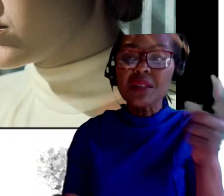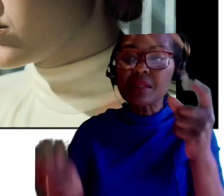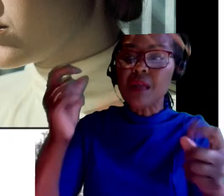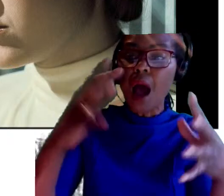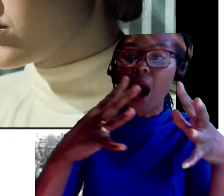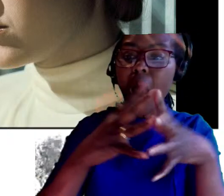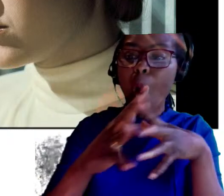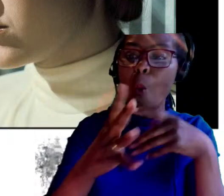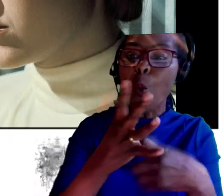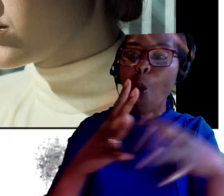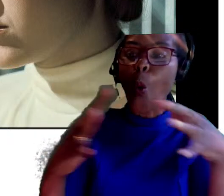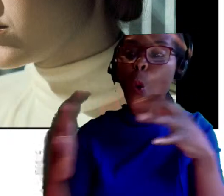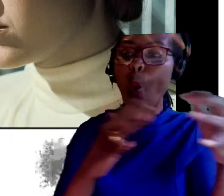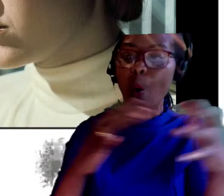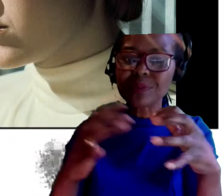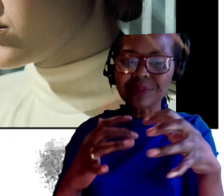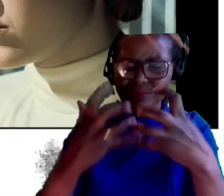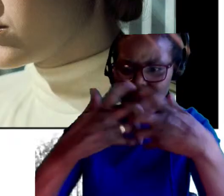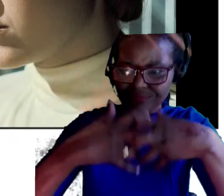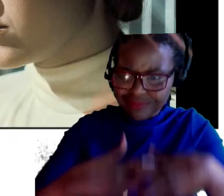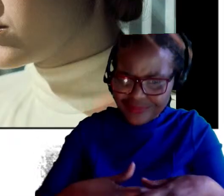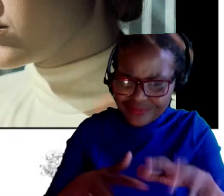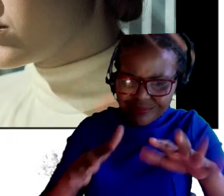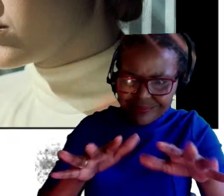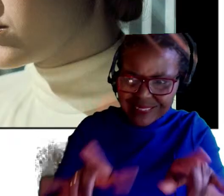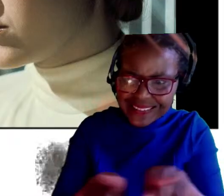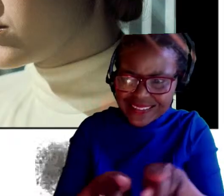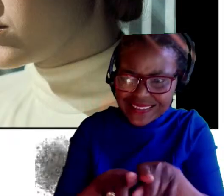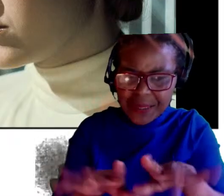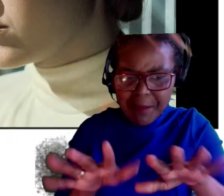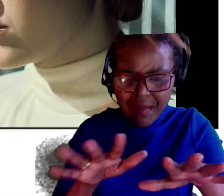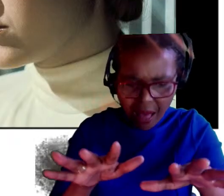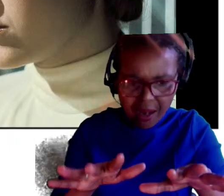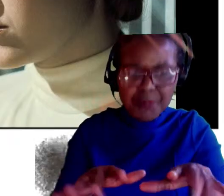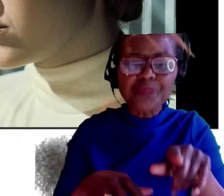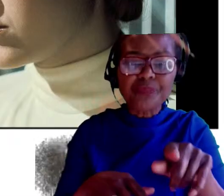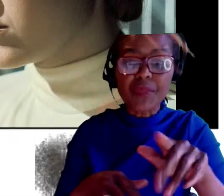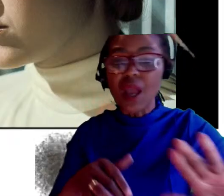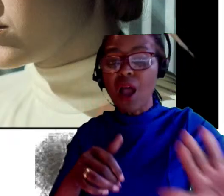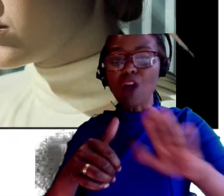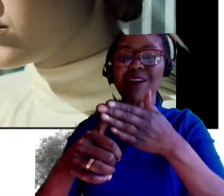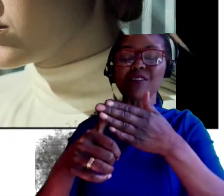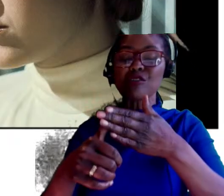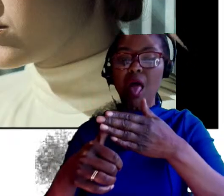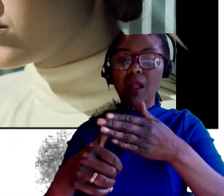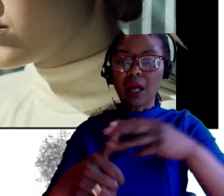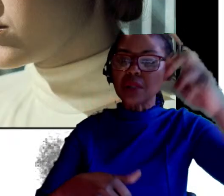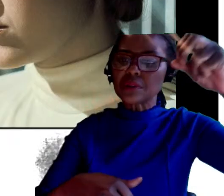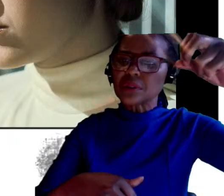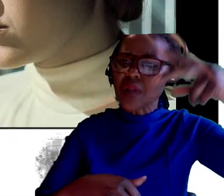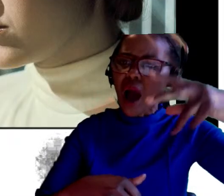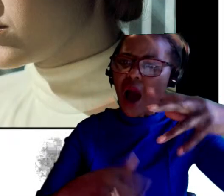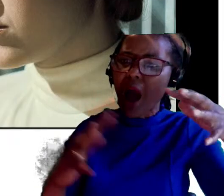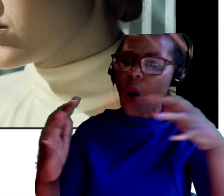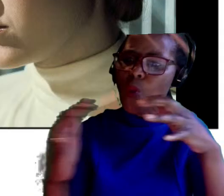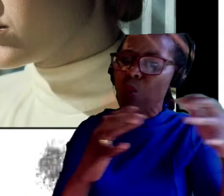surprisingly similar. When you drill down to the basics, in the original Star Wars film, no one ever really talks